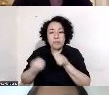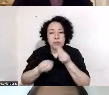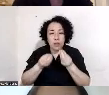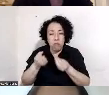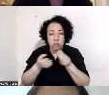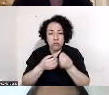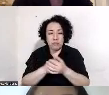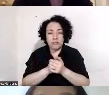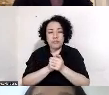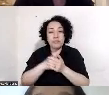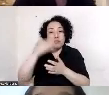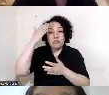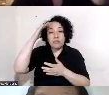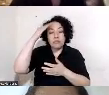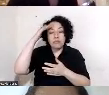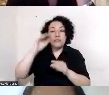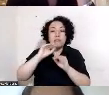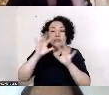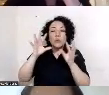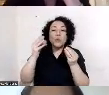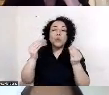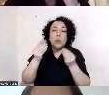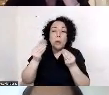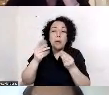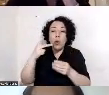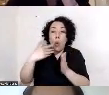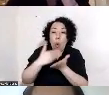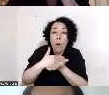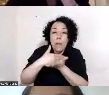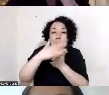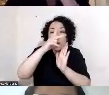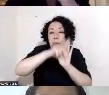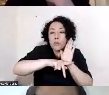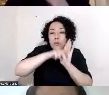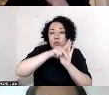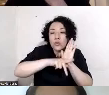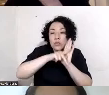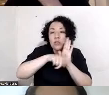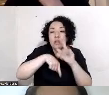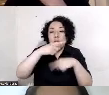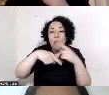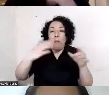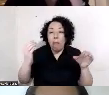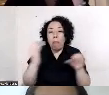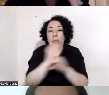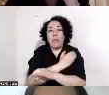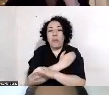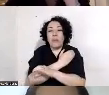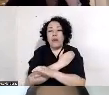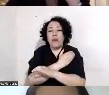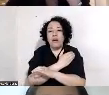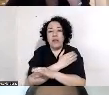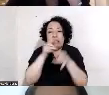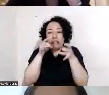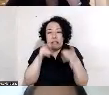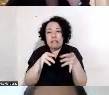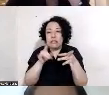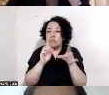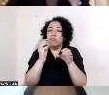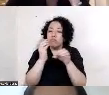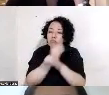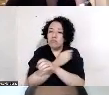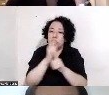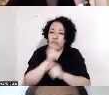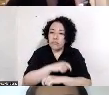poderiam compreender como completar um projeto e suprir as expectativas acadêmicas. Outra coisa,